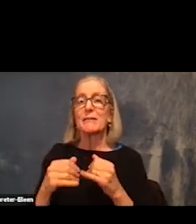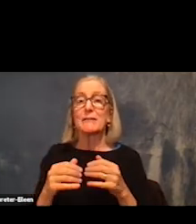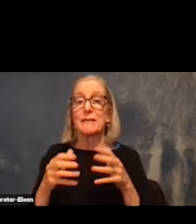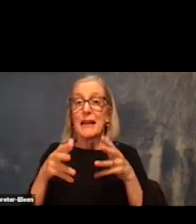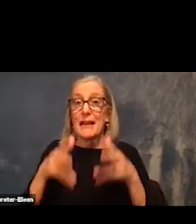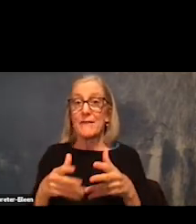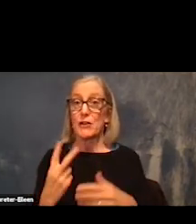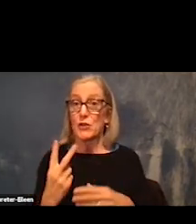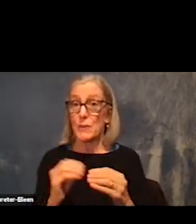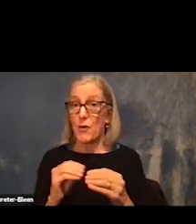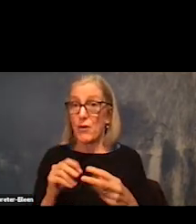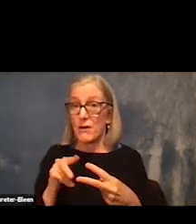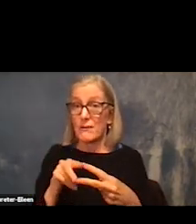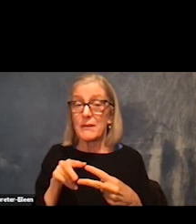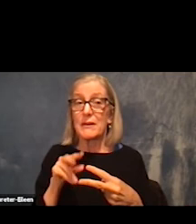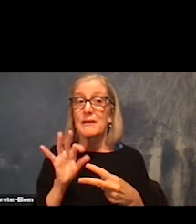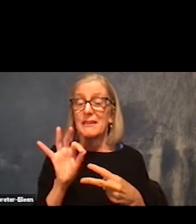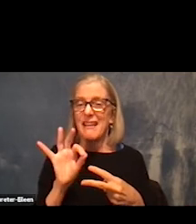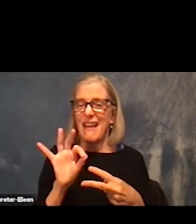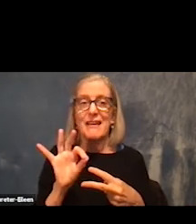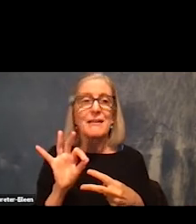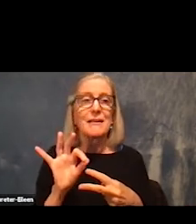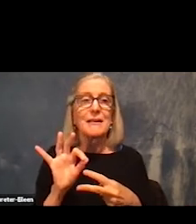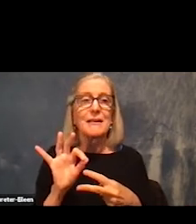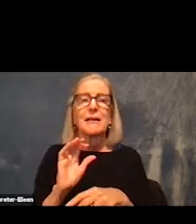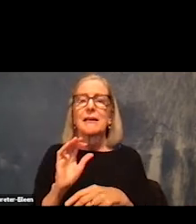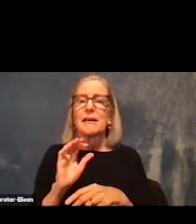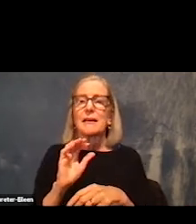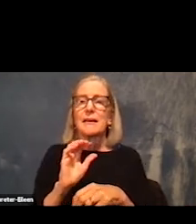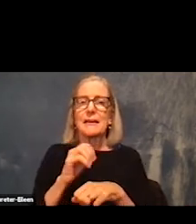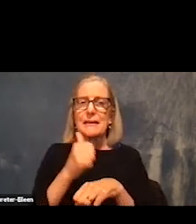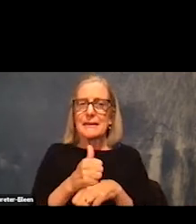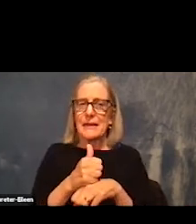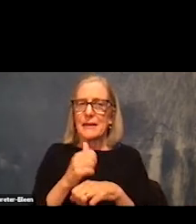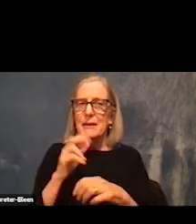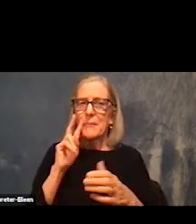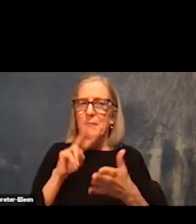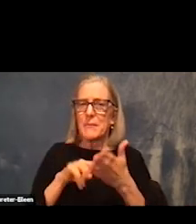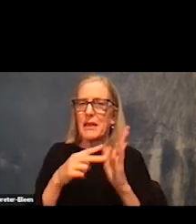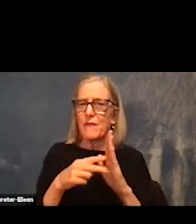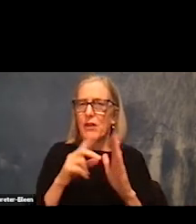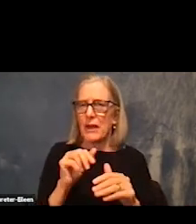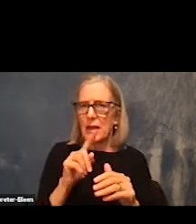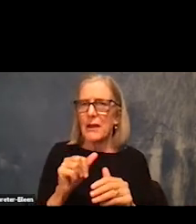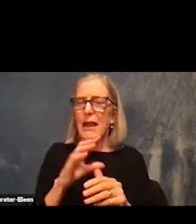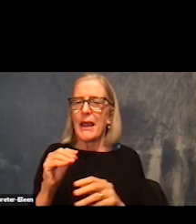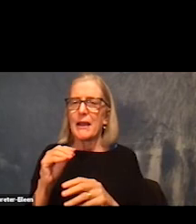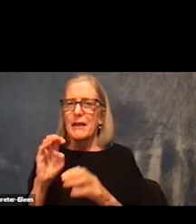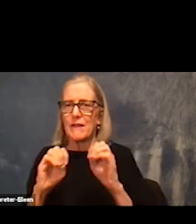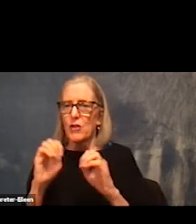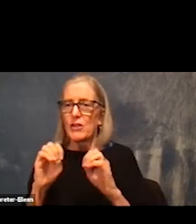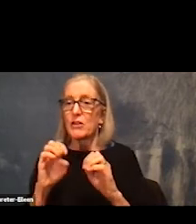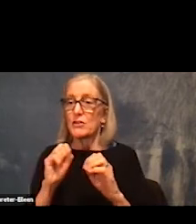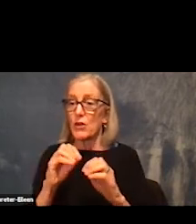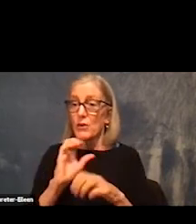In addition to setting ambitious expectations and providing evidence-based interventions so the students can achieve them, we'll need